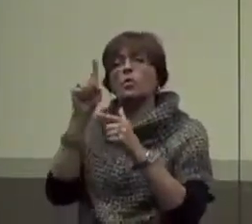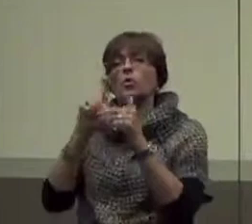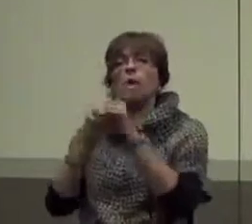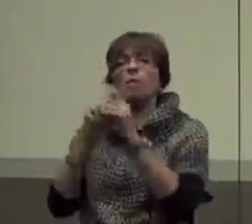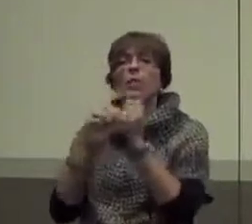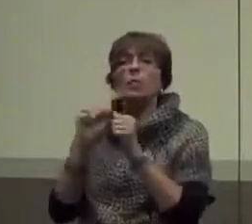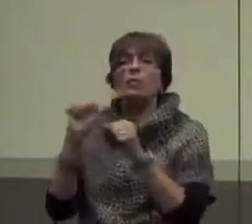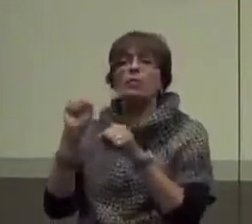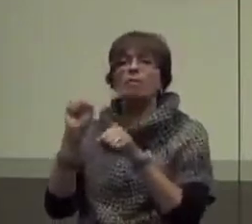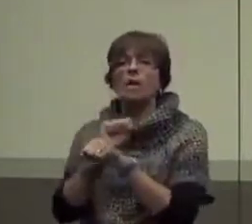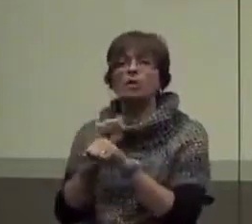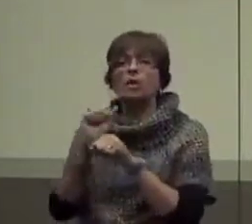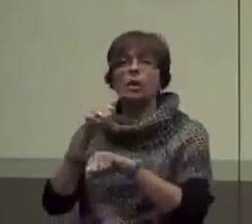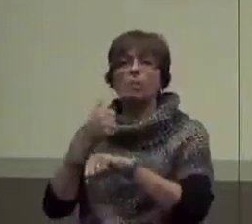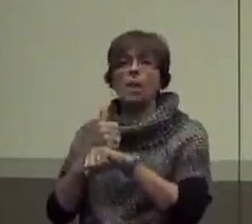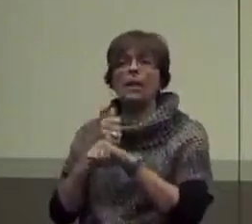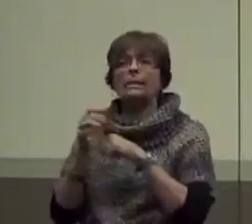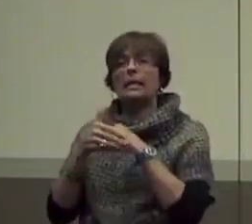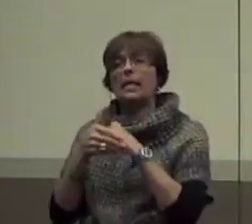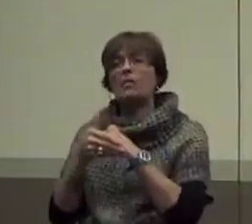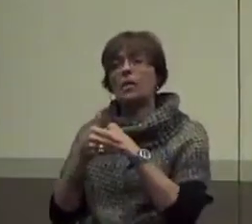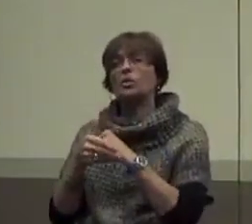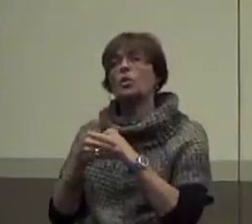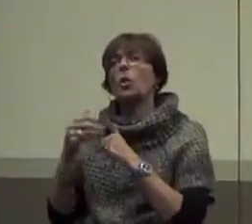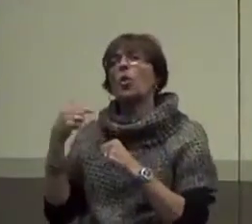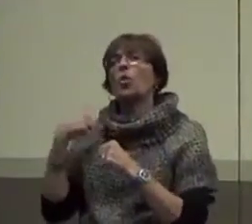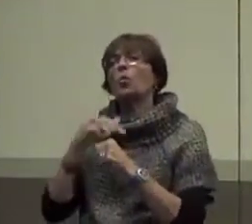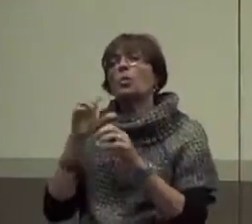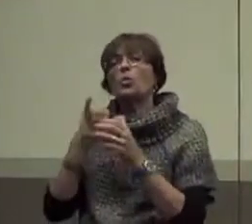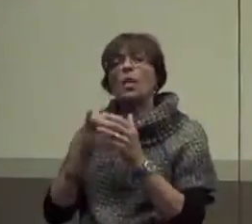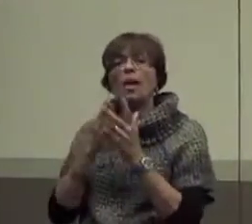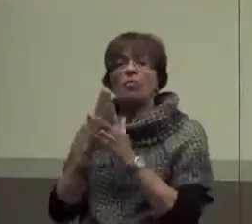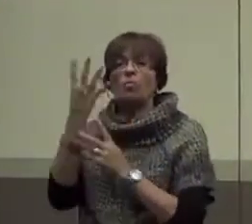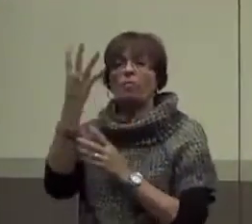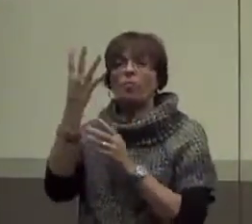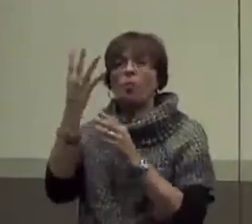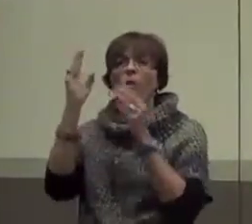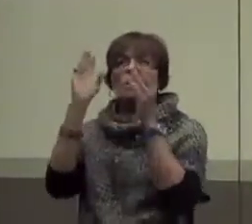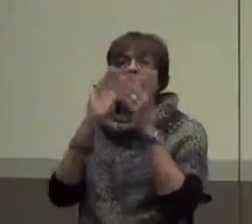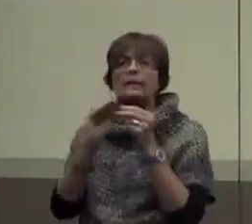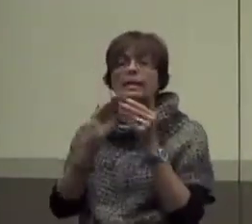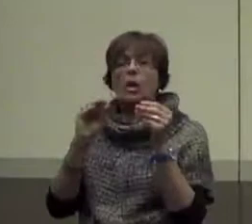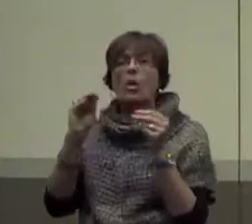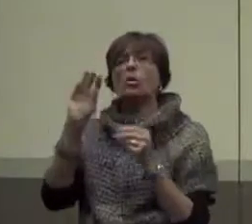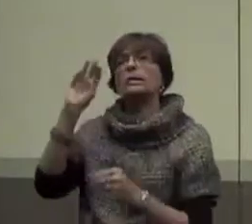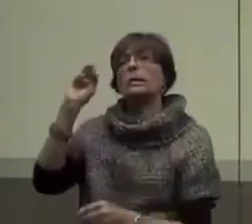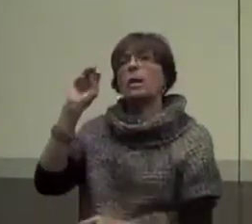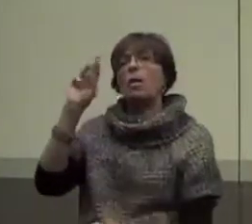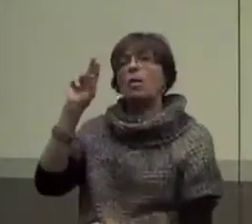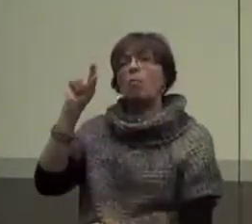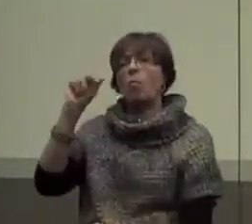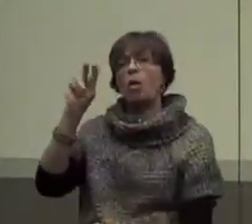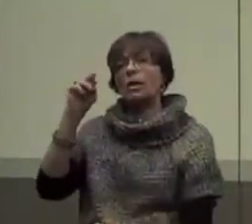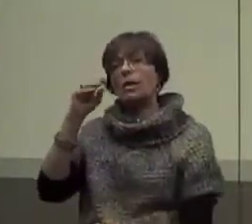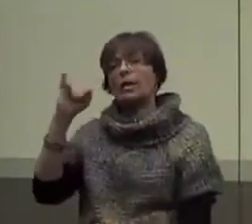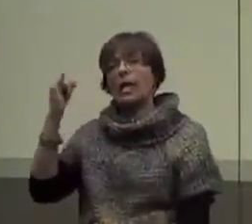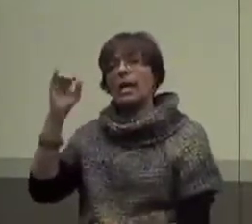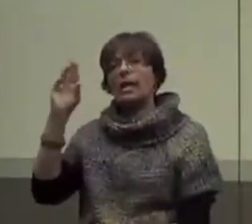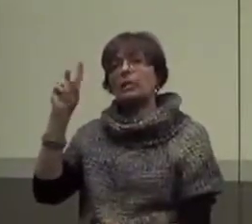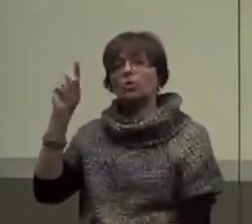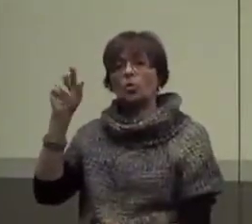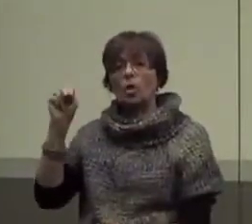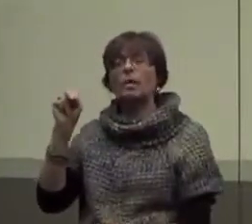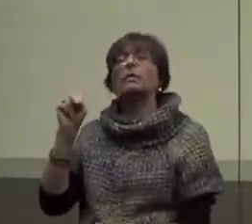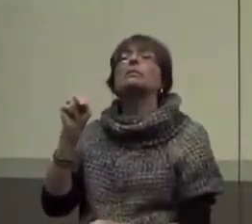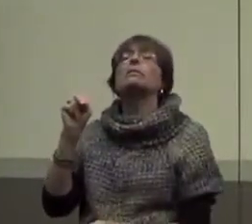function-based interventions. And we do that by using a couple of scenarios, Morgan and Jordan, and we have